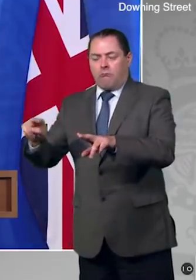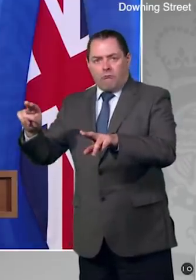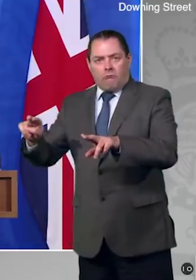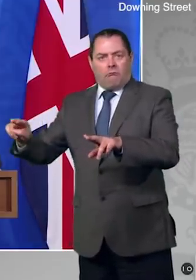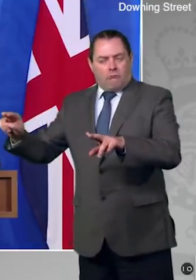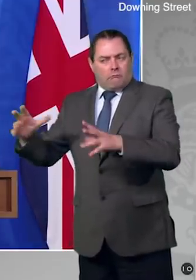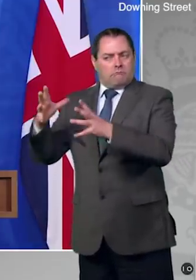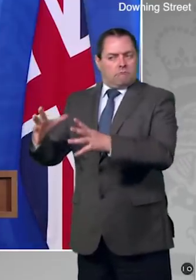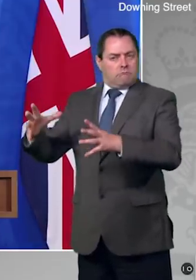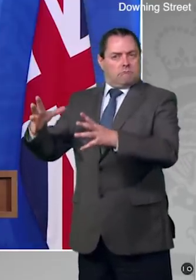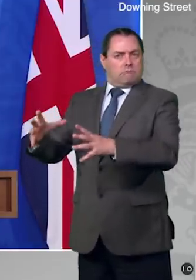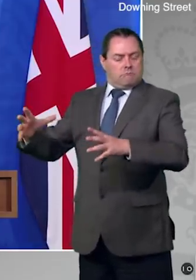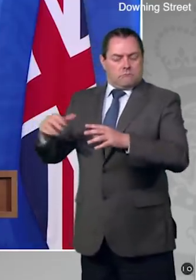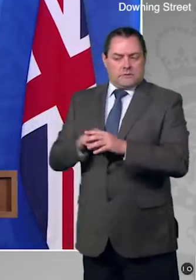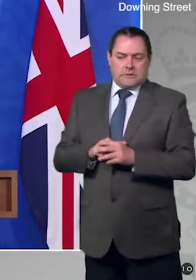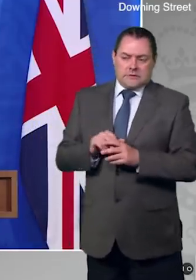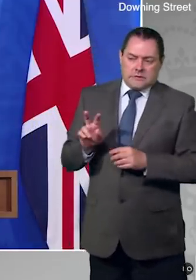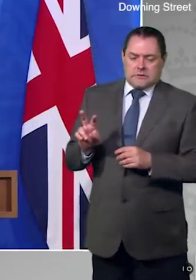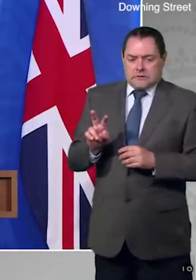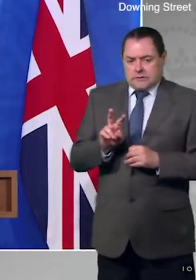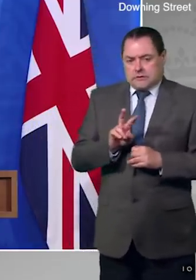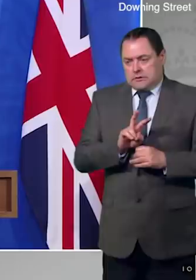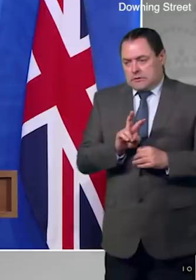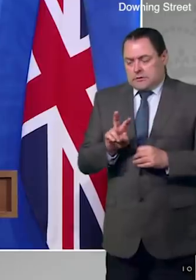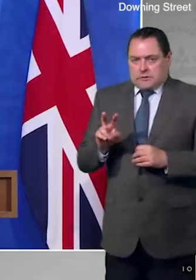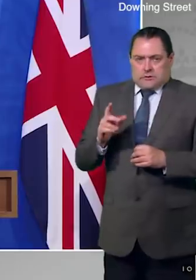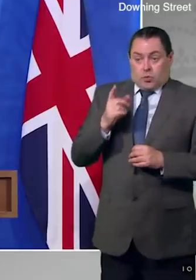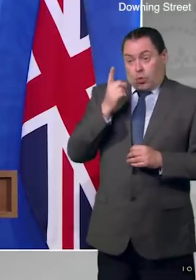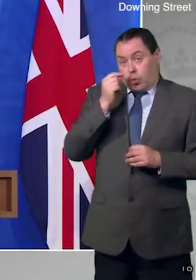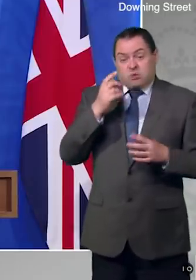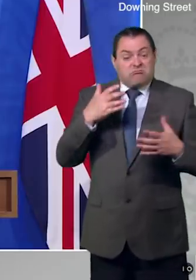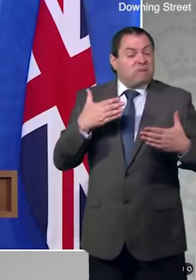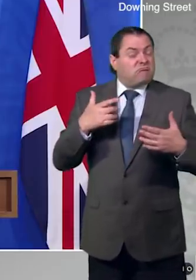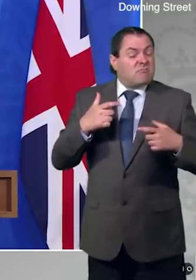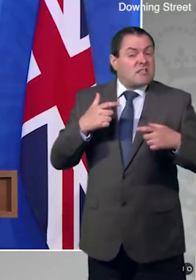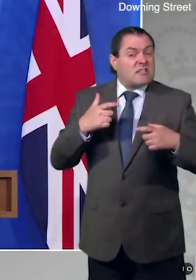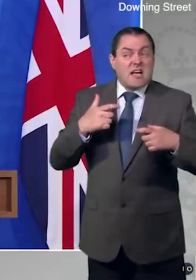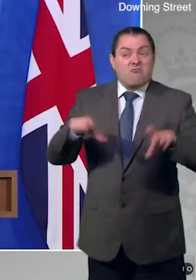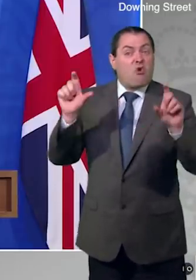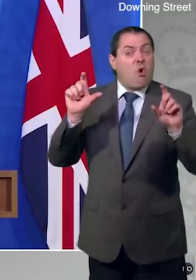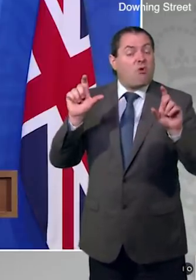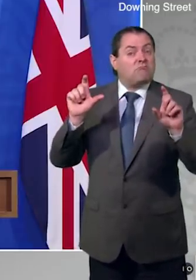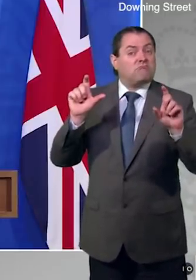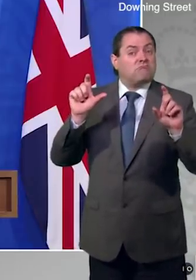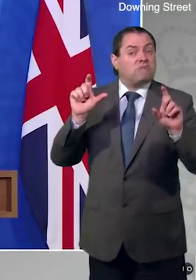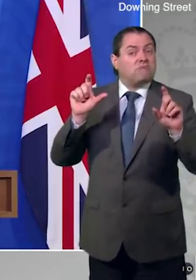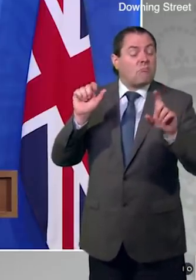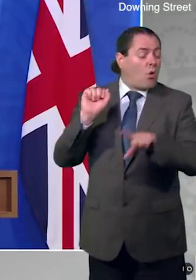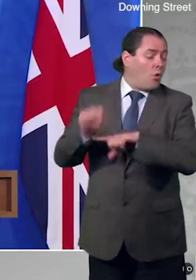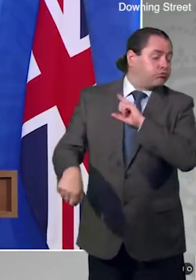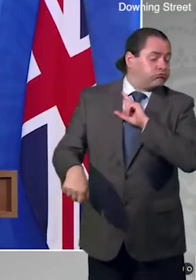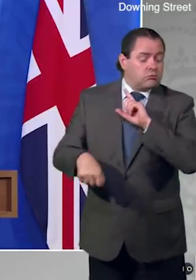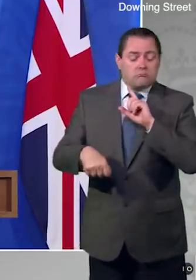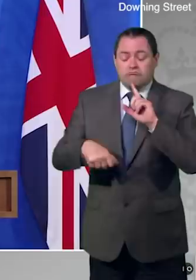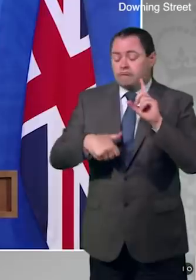step 4 on June the 21st, even though there is a real possibility that the virus will outrun the vaccines